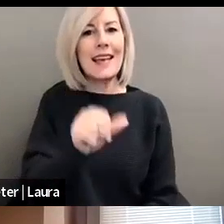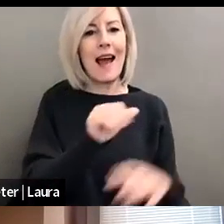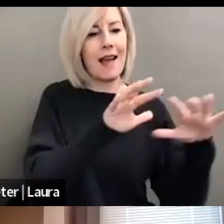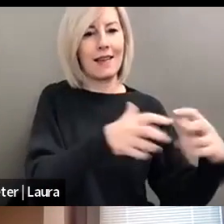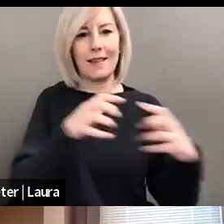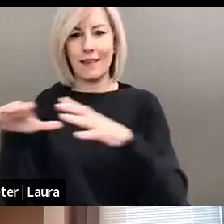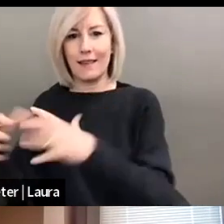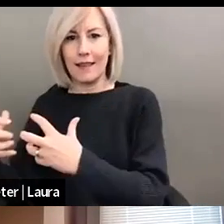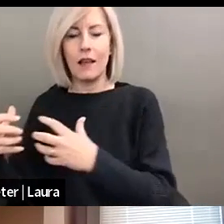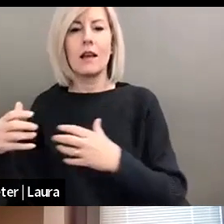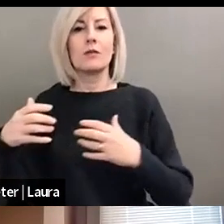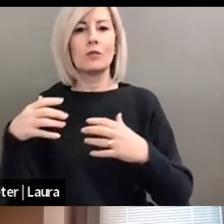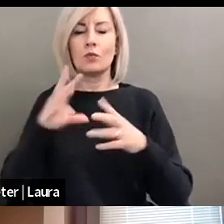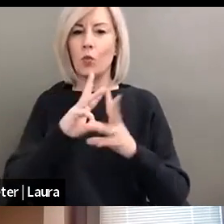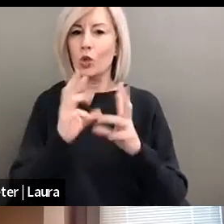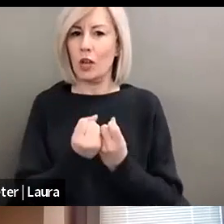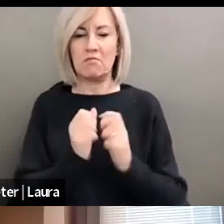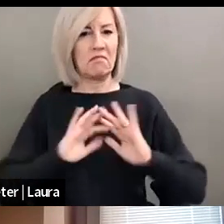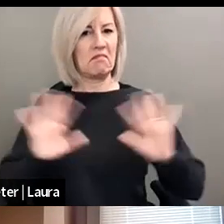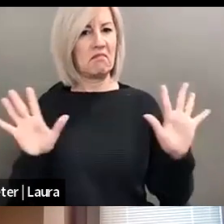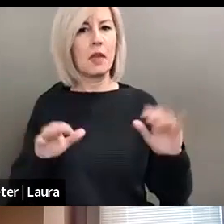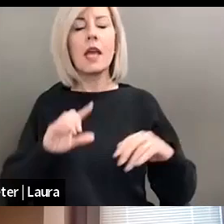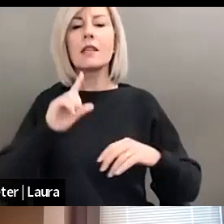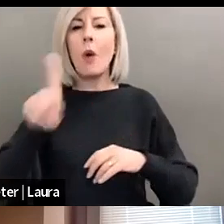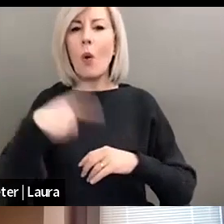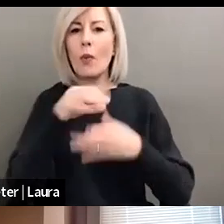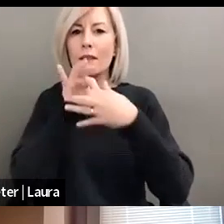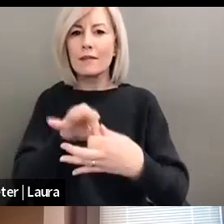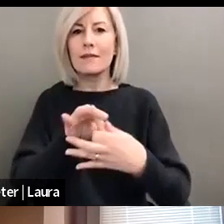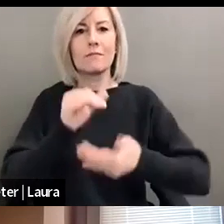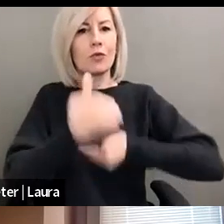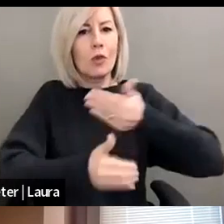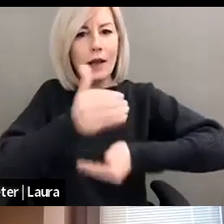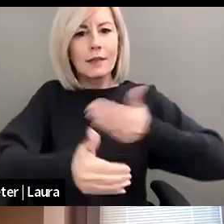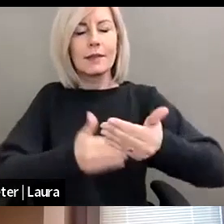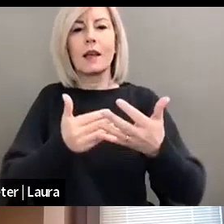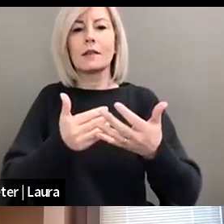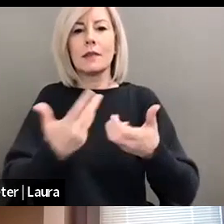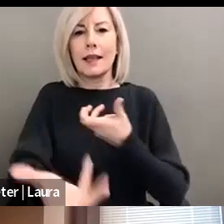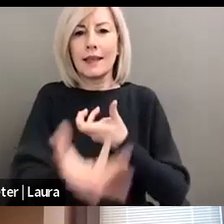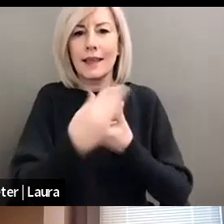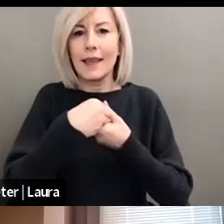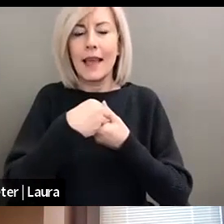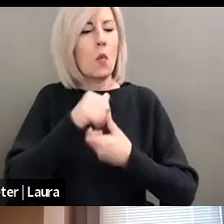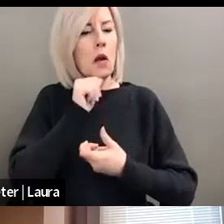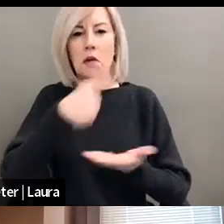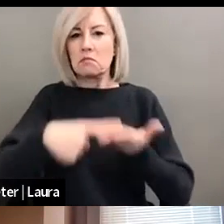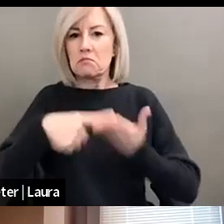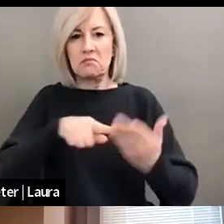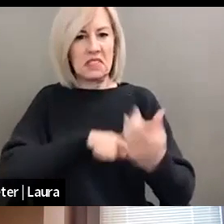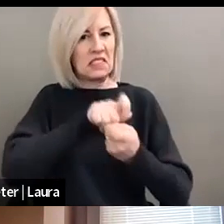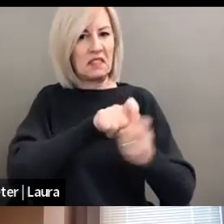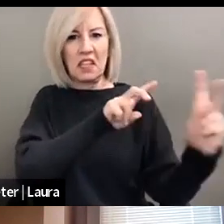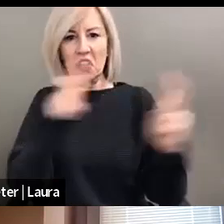workshop. It is only about process and engagement. We will not be discussing specific issues or